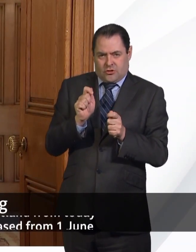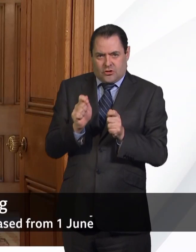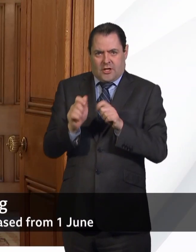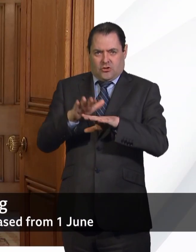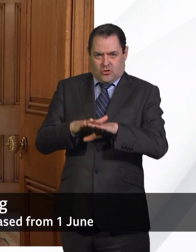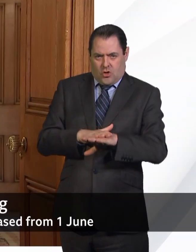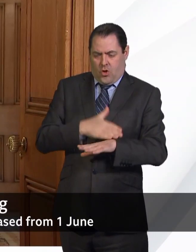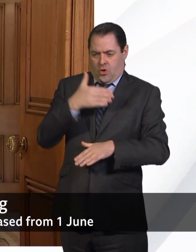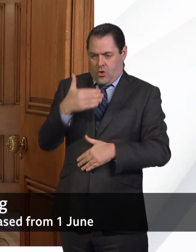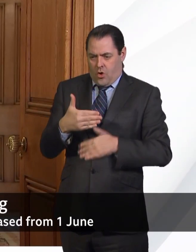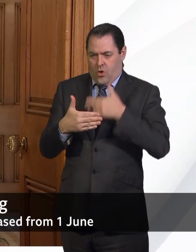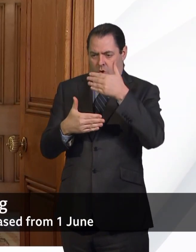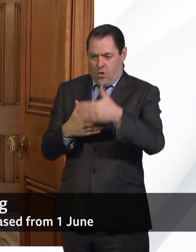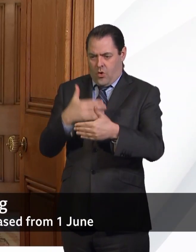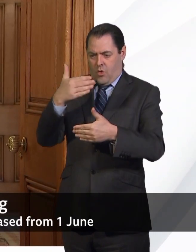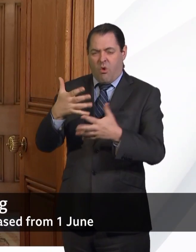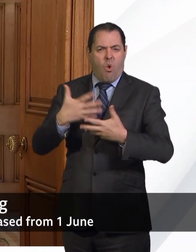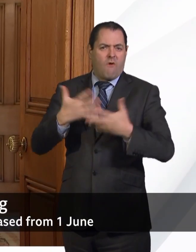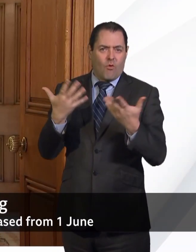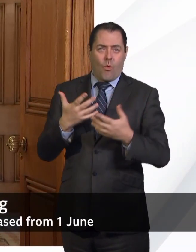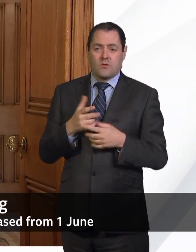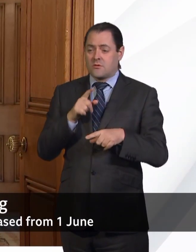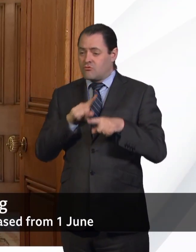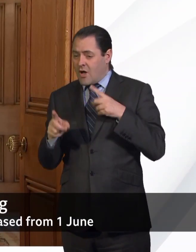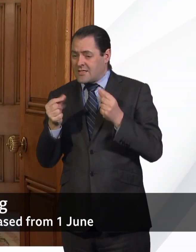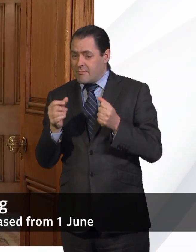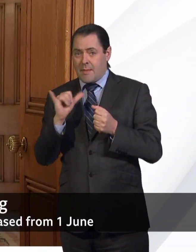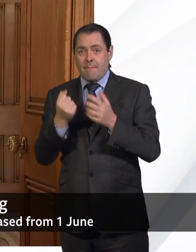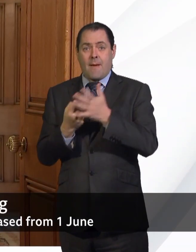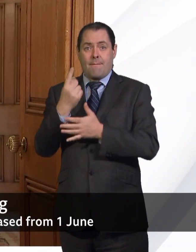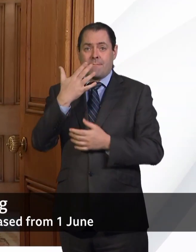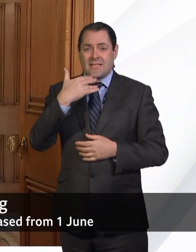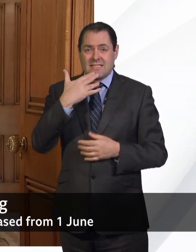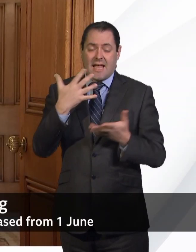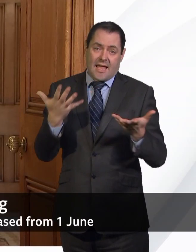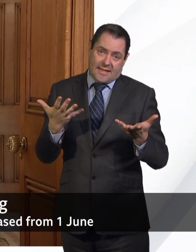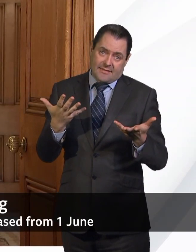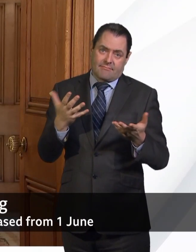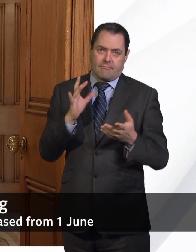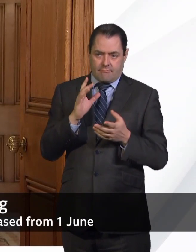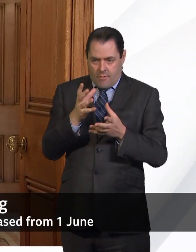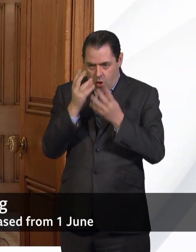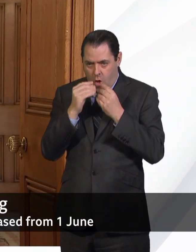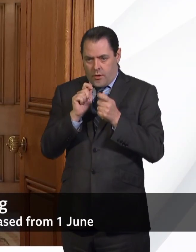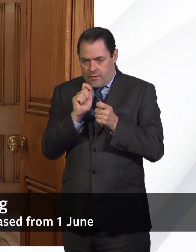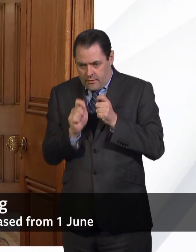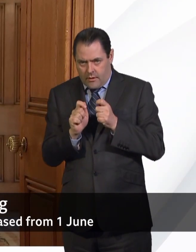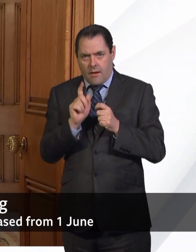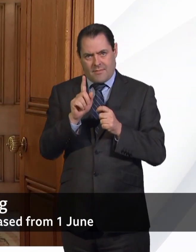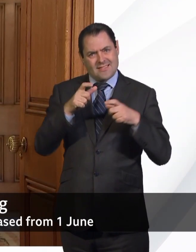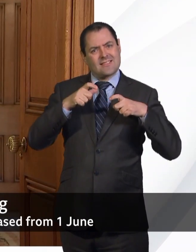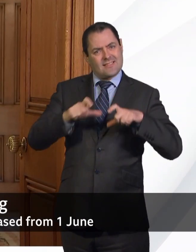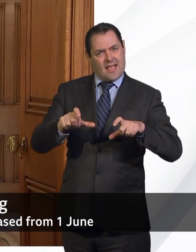inevitably not get everything right first time, but I must ask everyone to remember that it's the